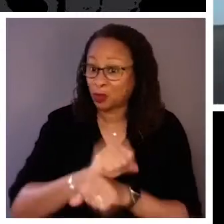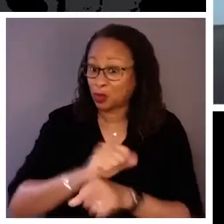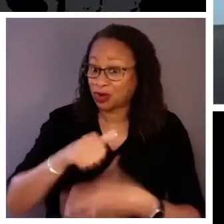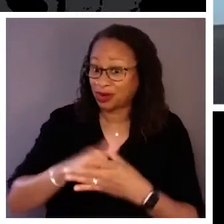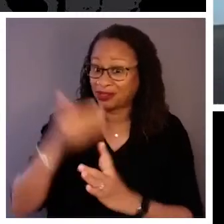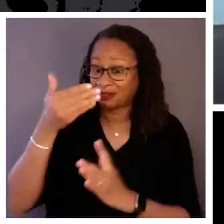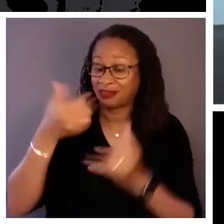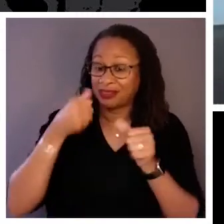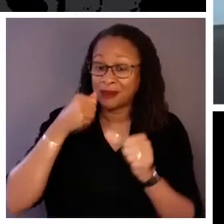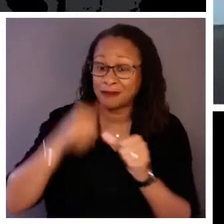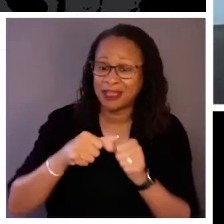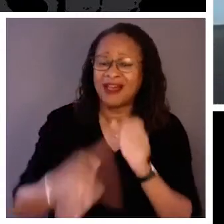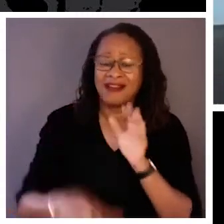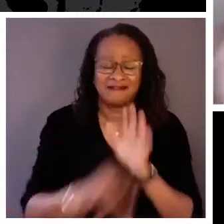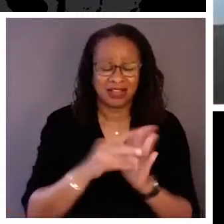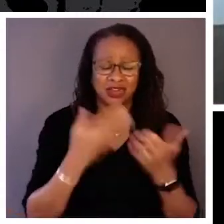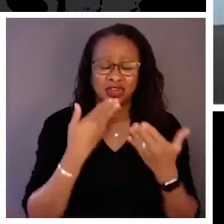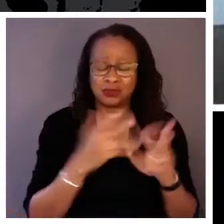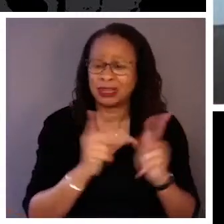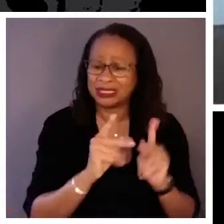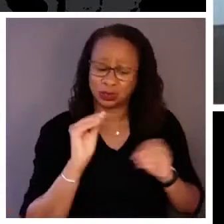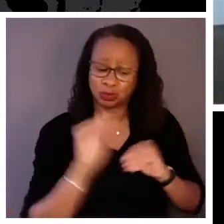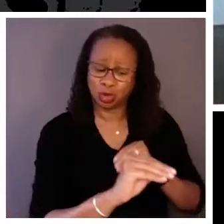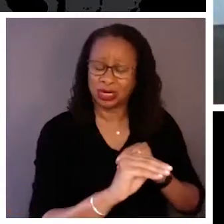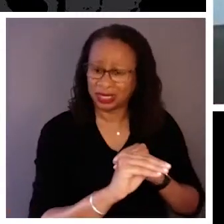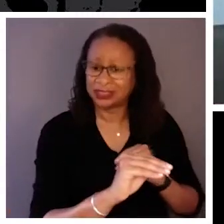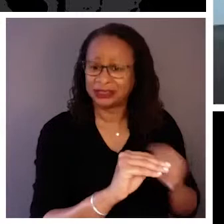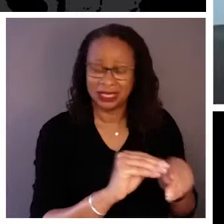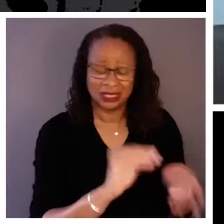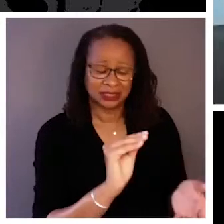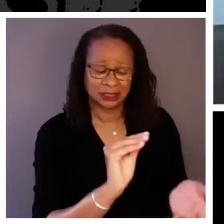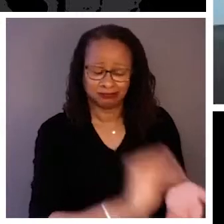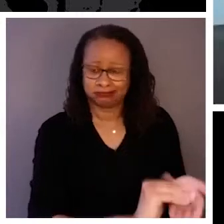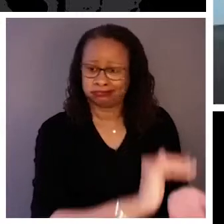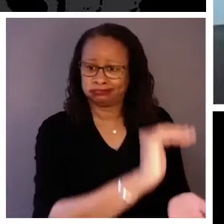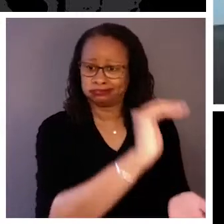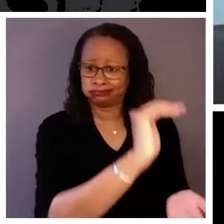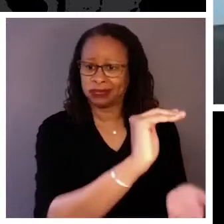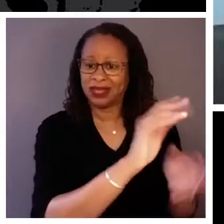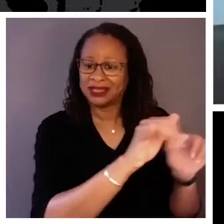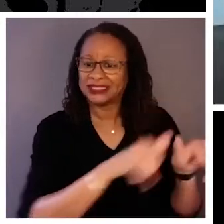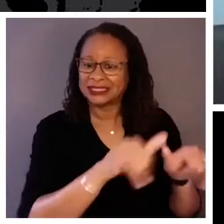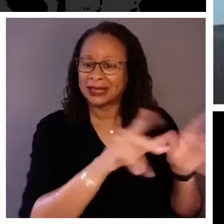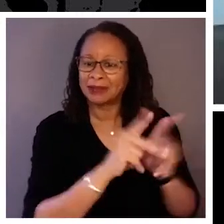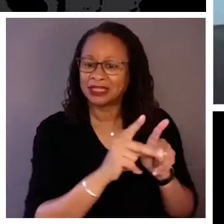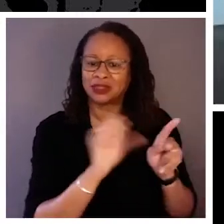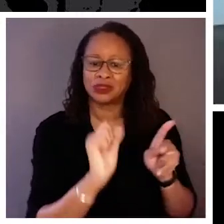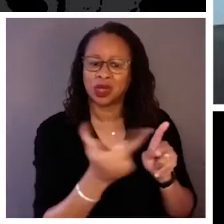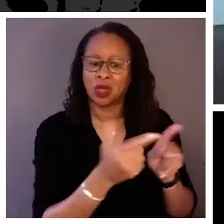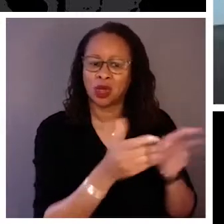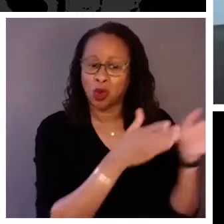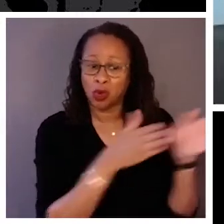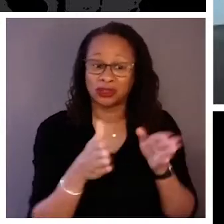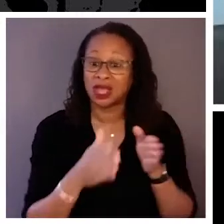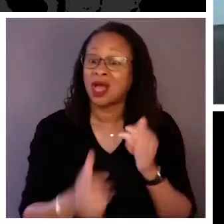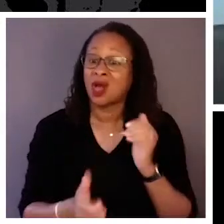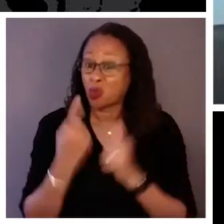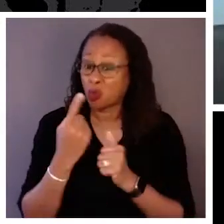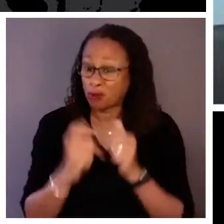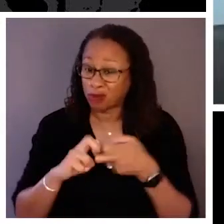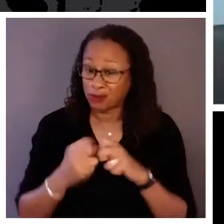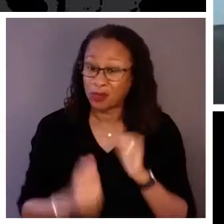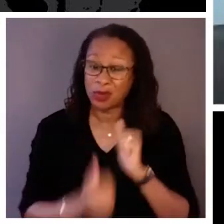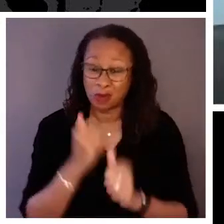find a good place to put it so that you put all your stuff in the same place, so it's all organized. You know, the one problem we see most often at